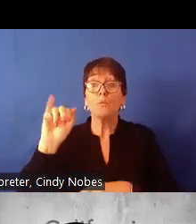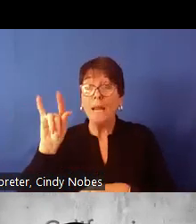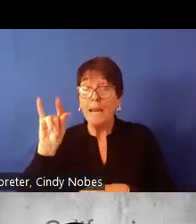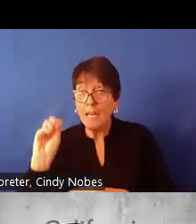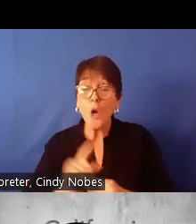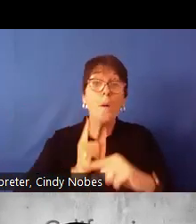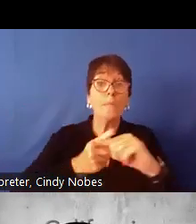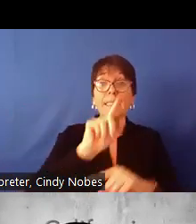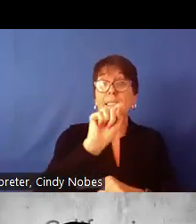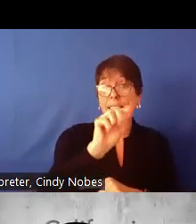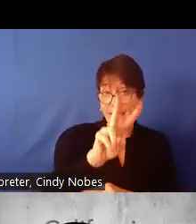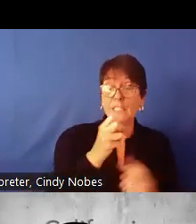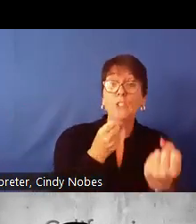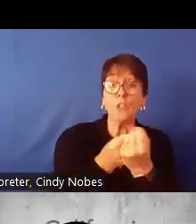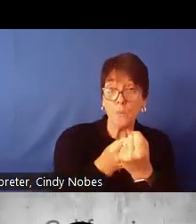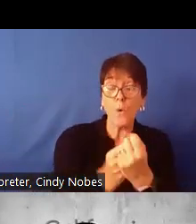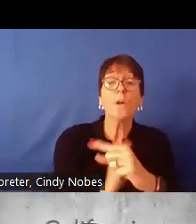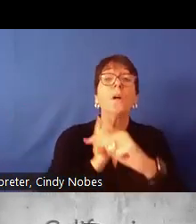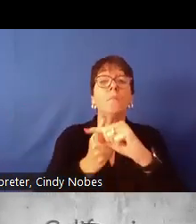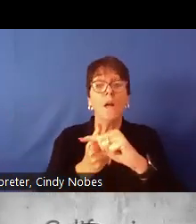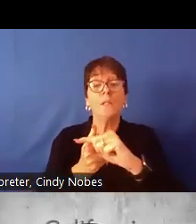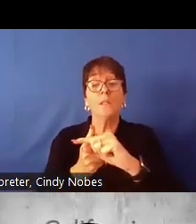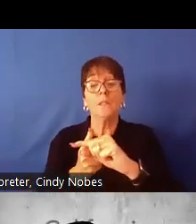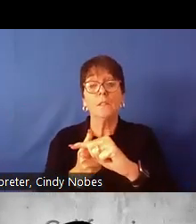television support. We also